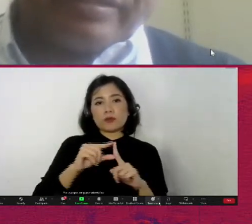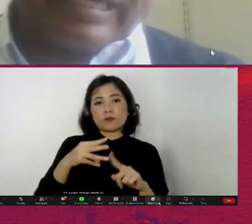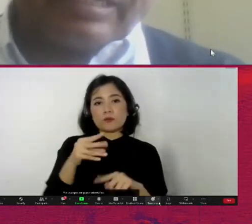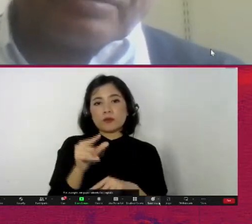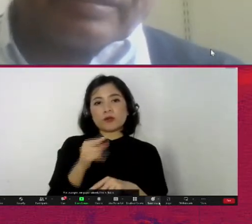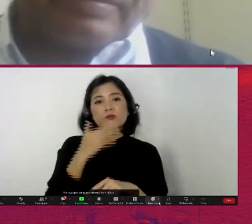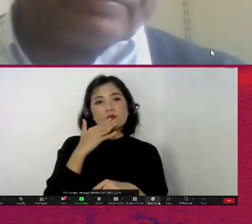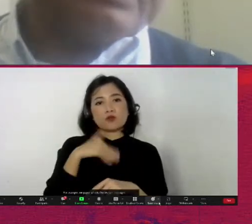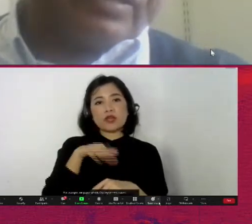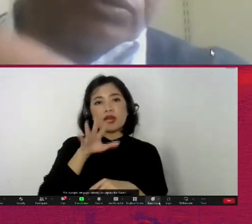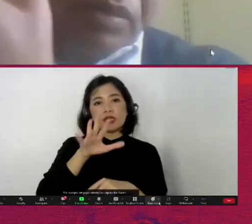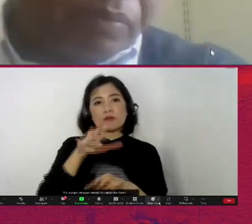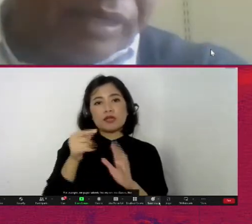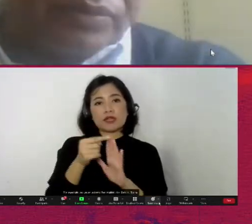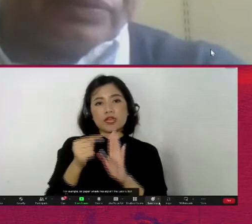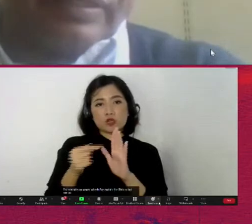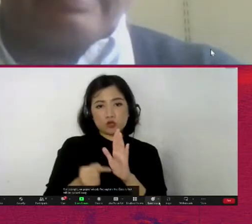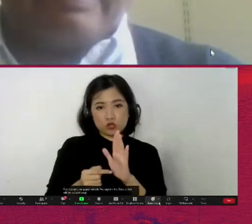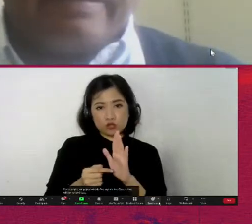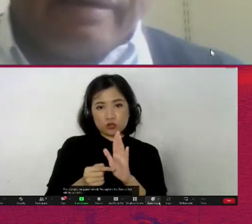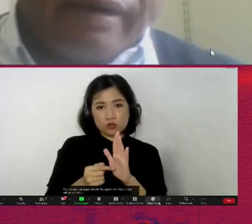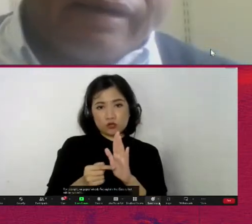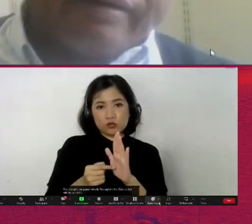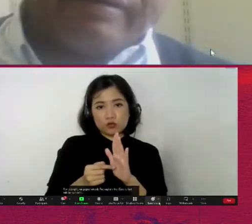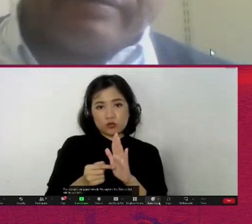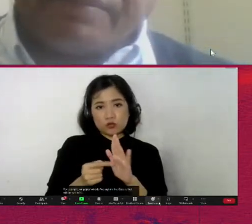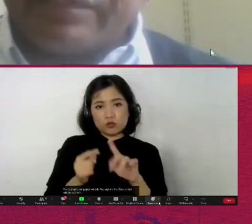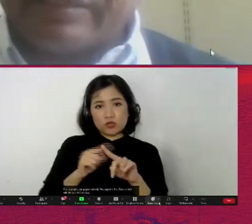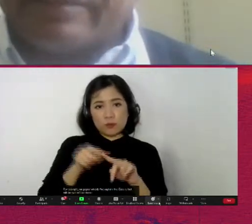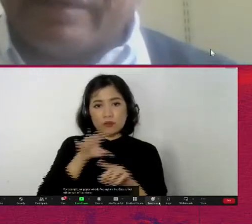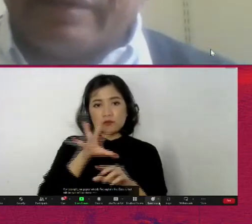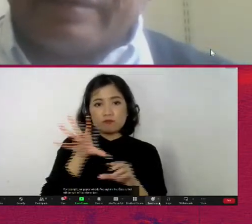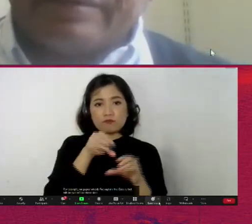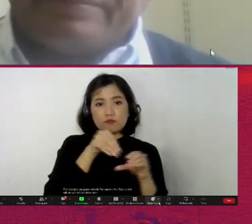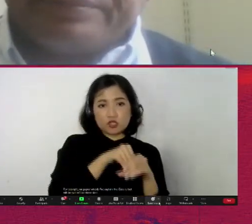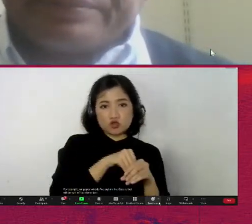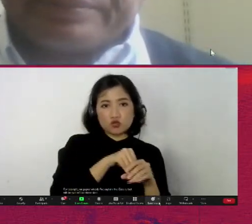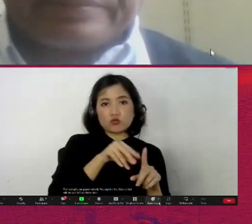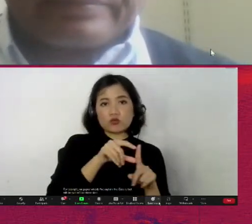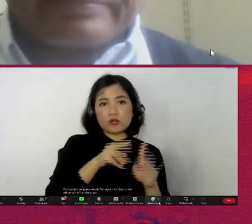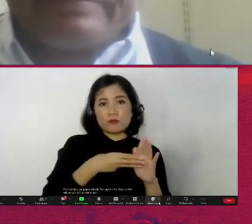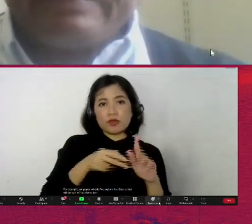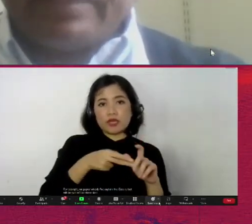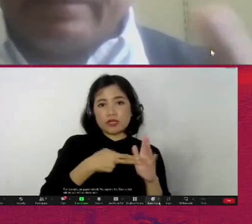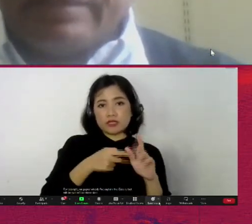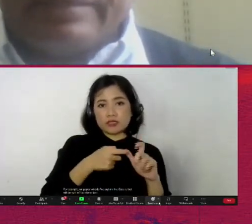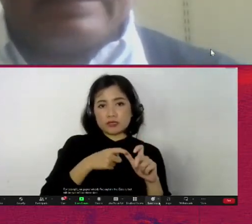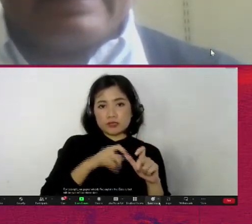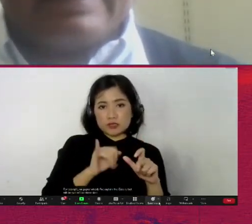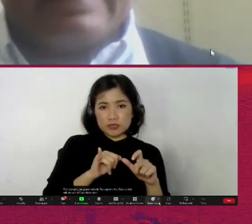5 extra indicators that will be part of the dimension,